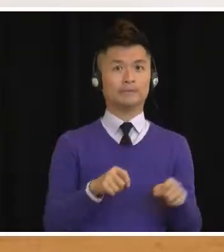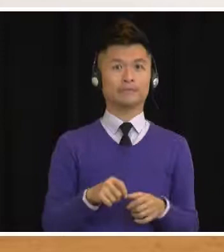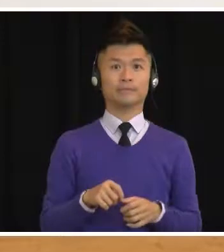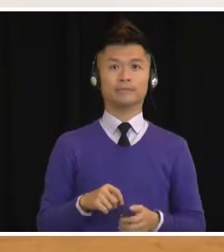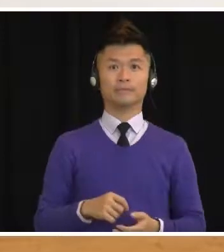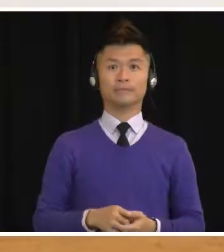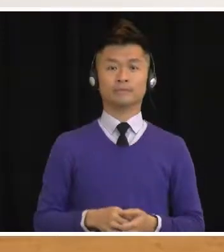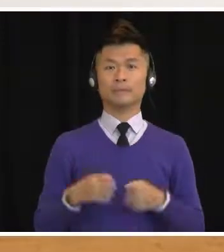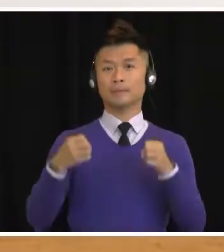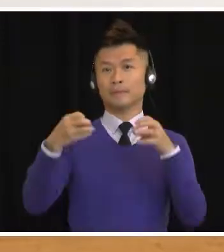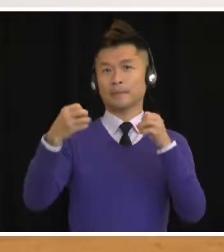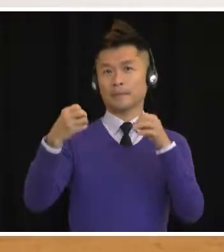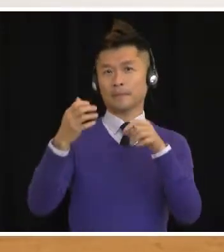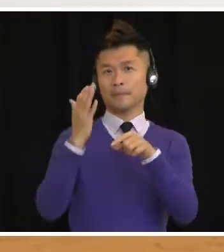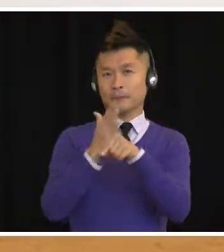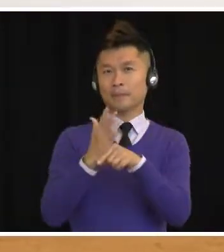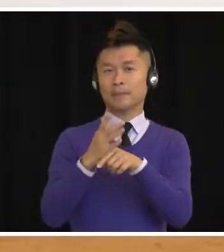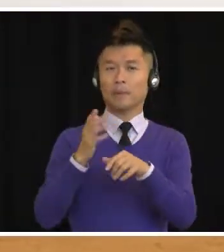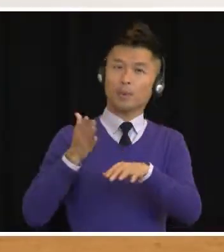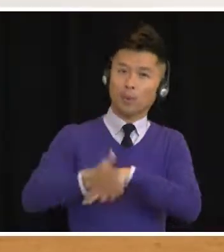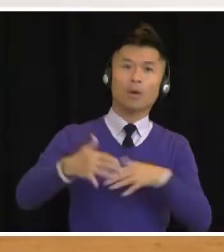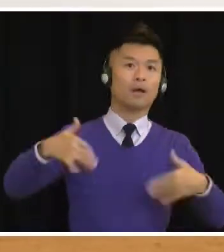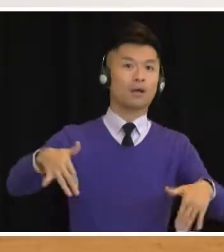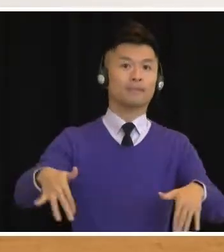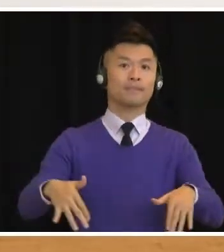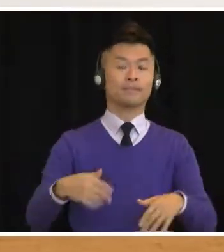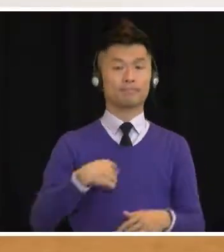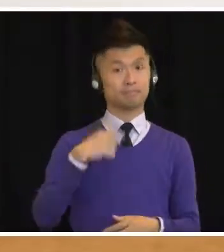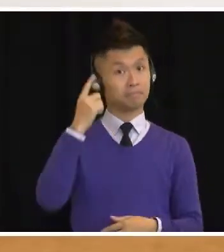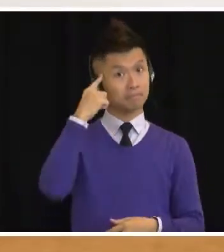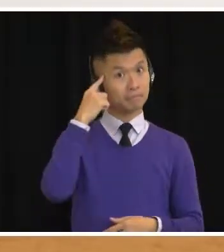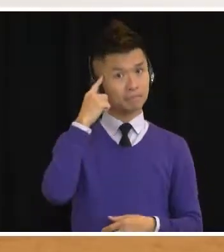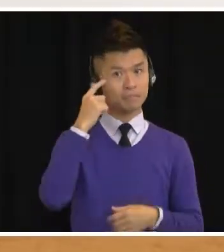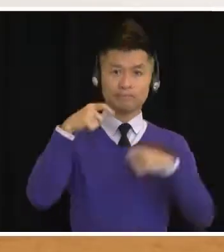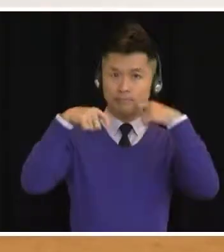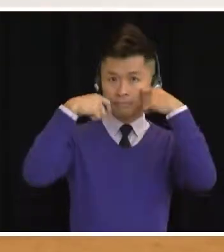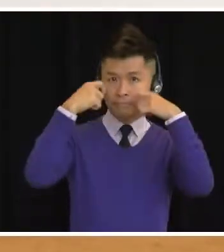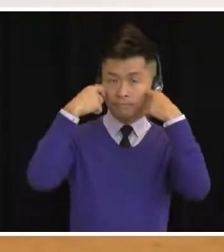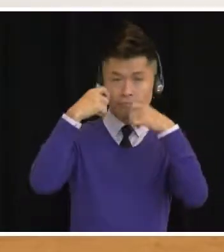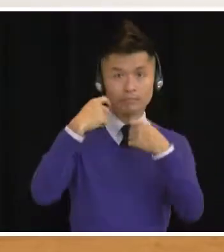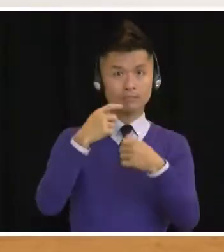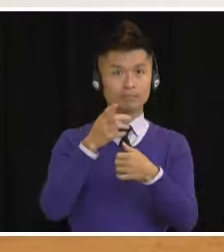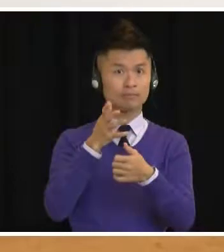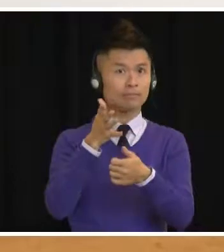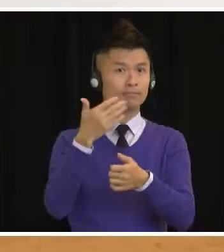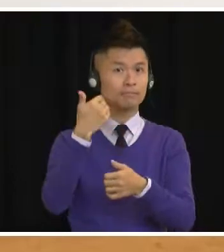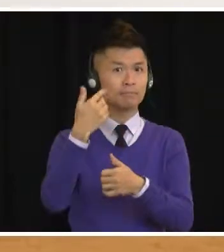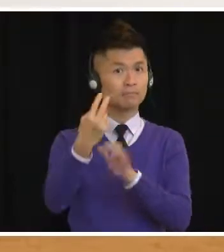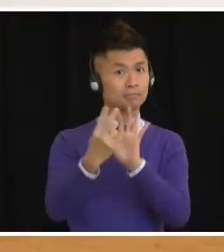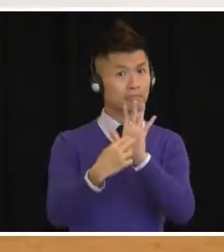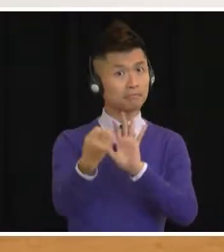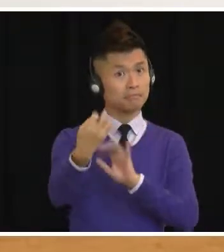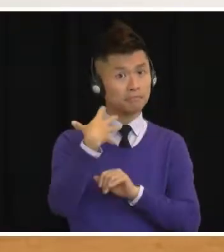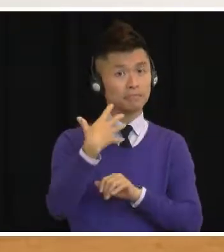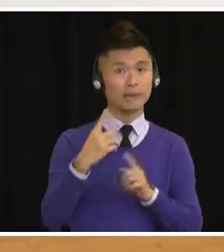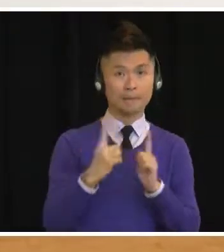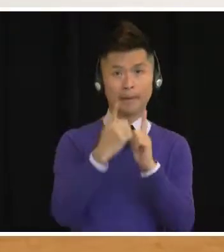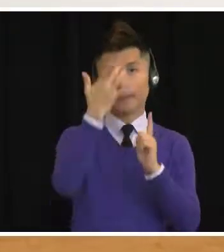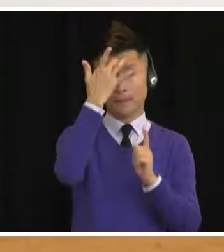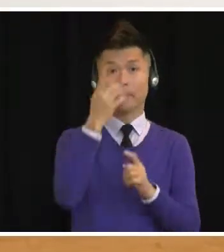real problems that prevented you from finalizing this amendment?